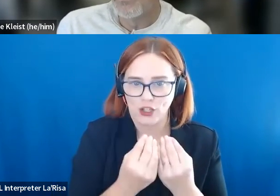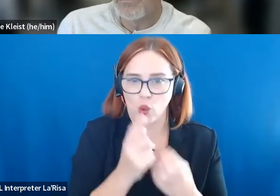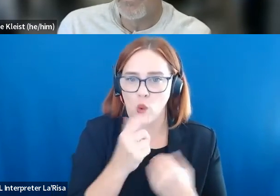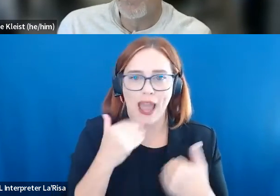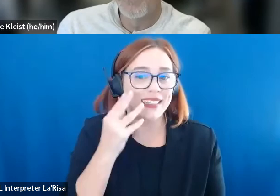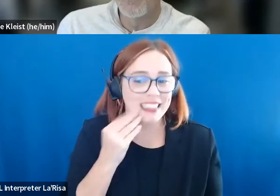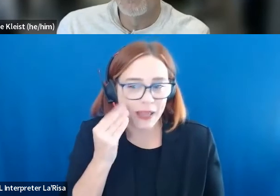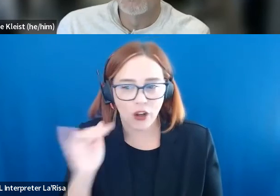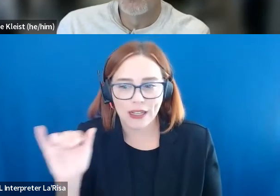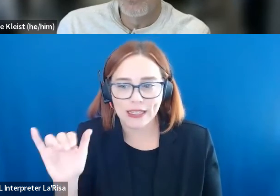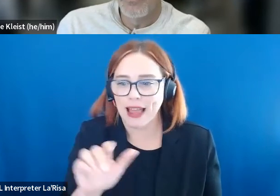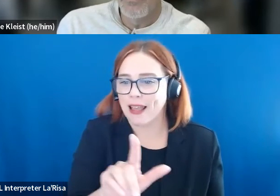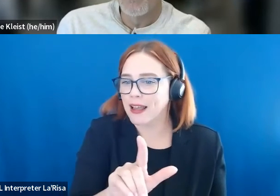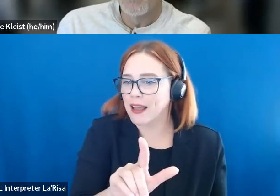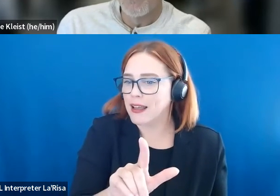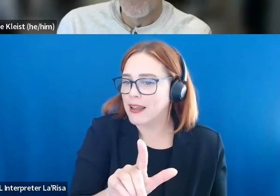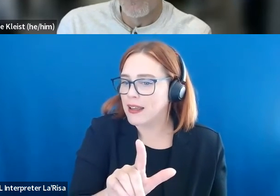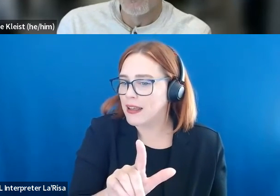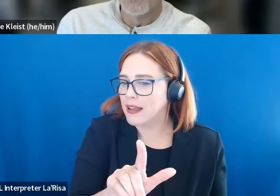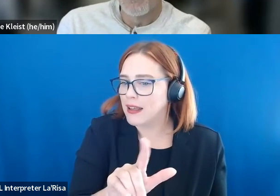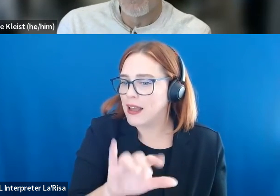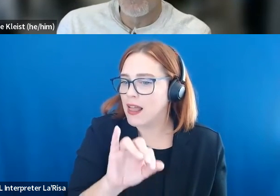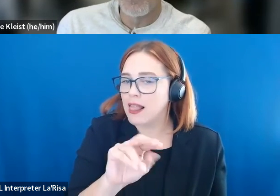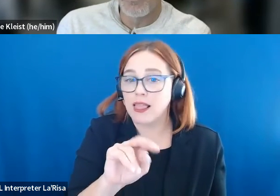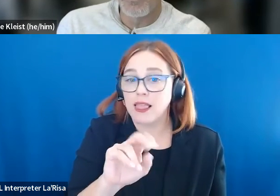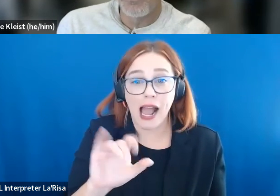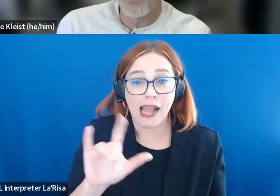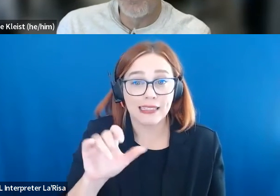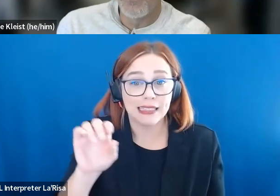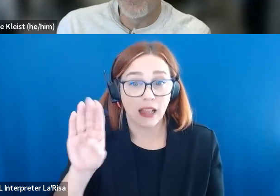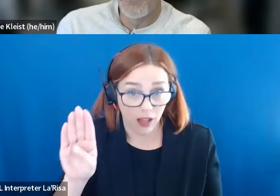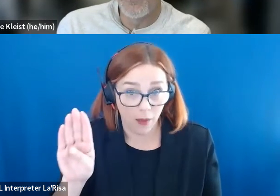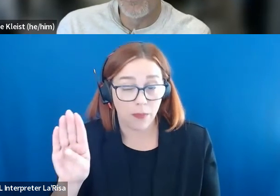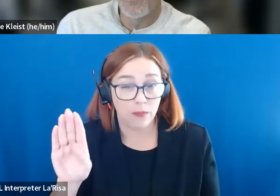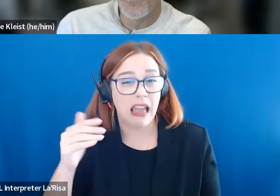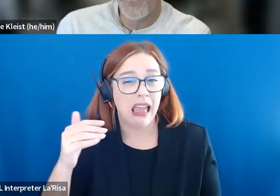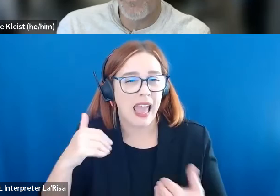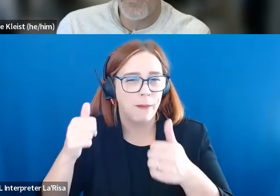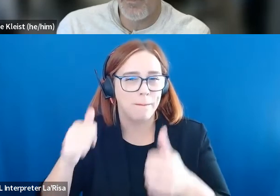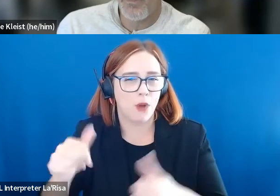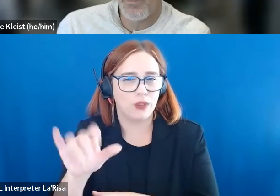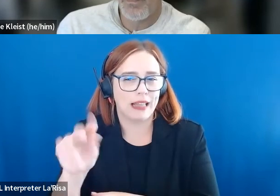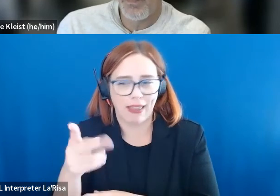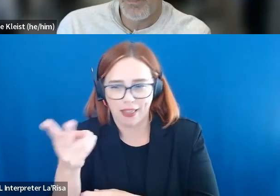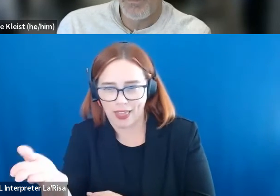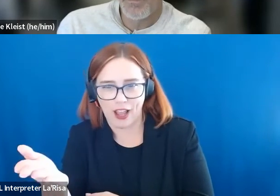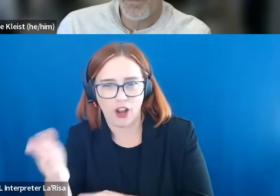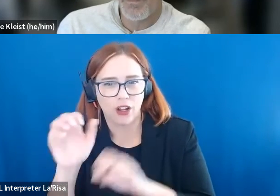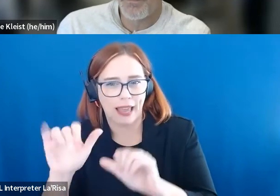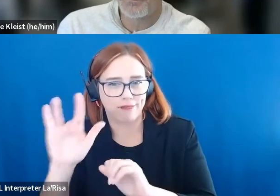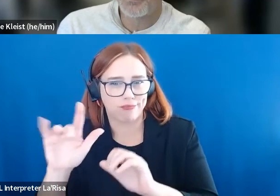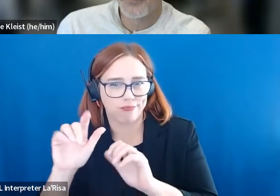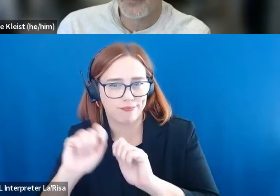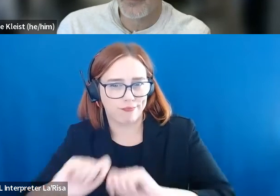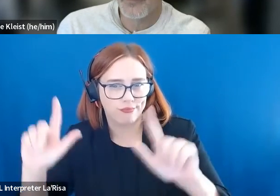Lions International, and he shares a link around that, or they share a link. And then we also have a comment around trying to